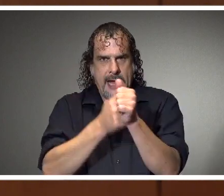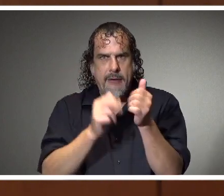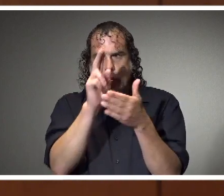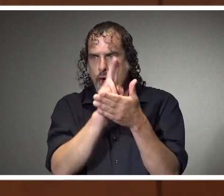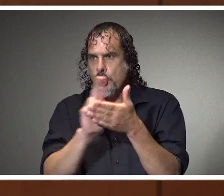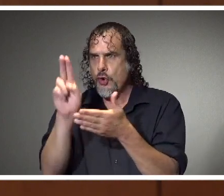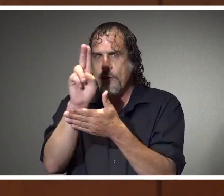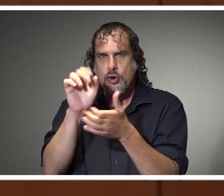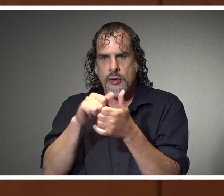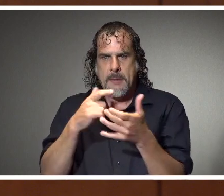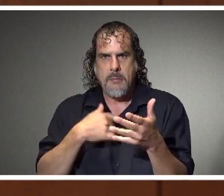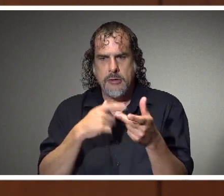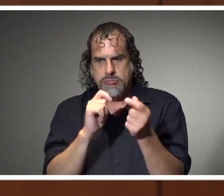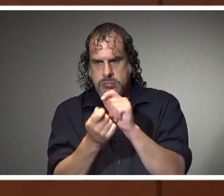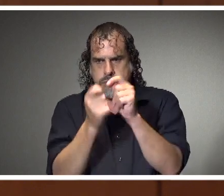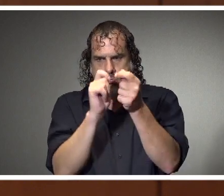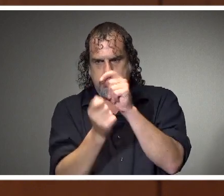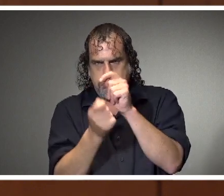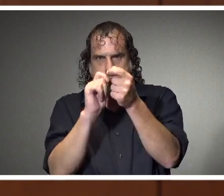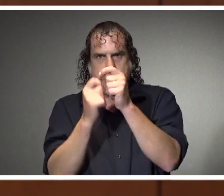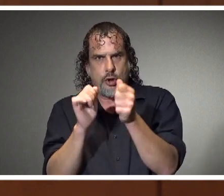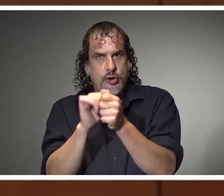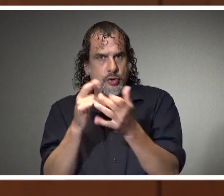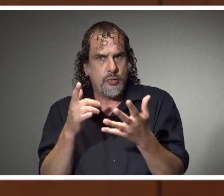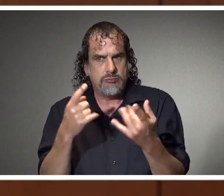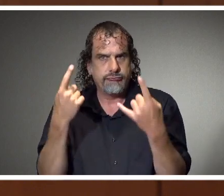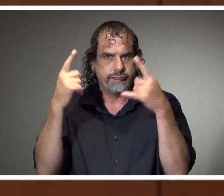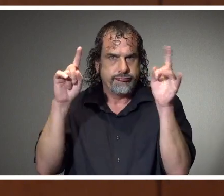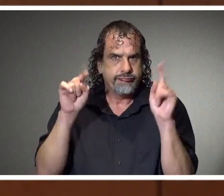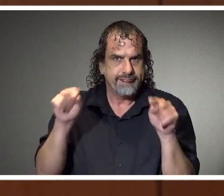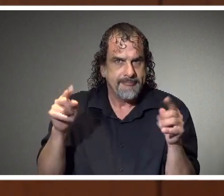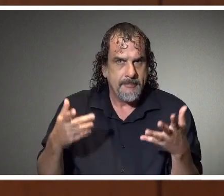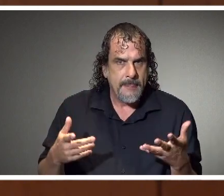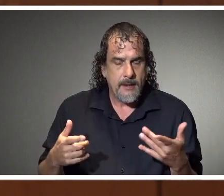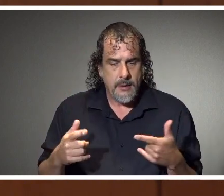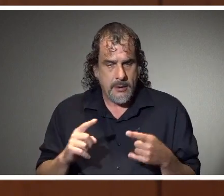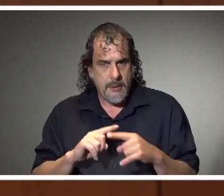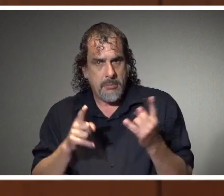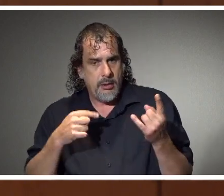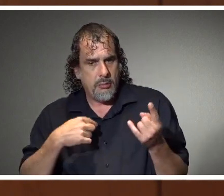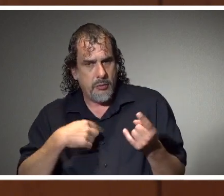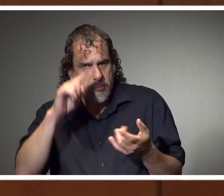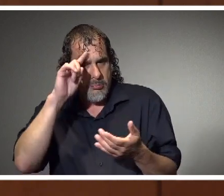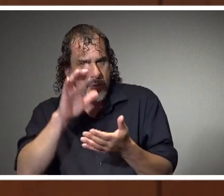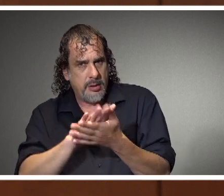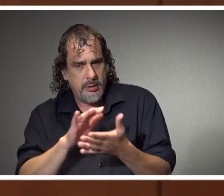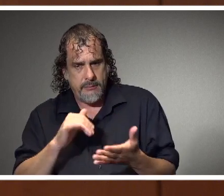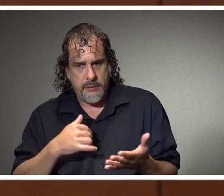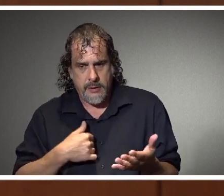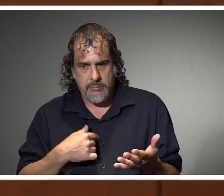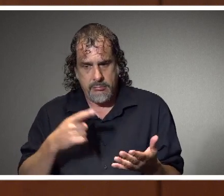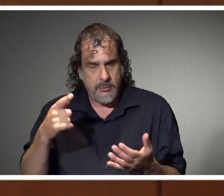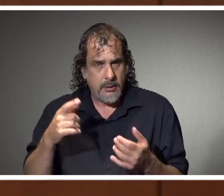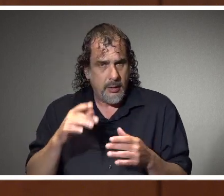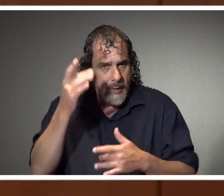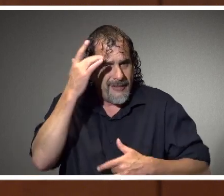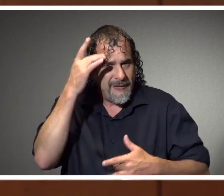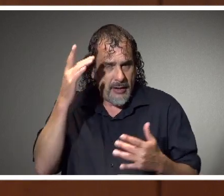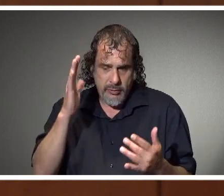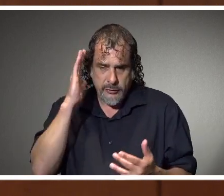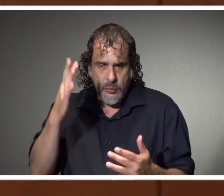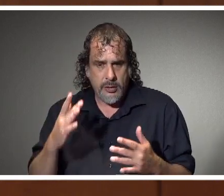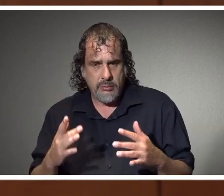the necessary adjustments to make that happen. However, we do believe that it is likely that the virus is going